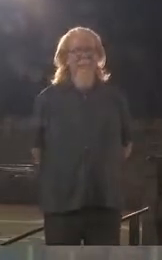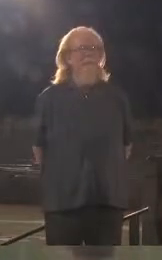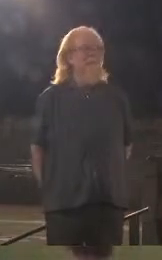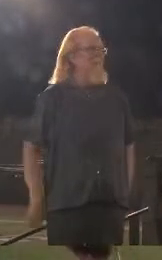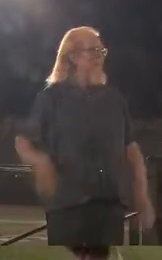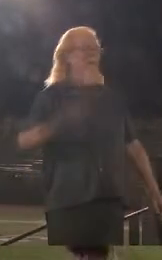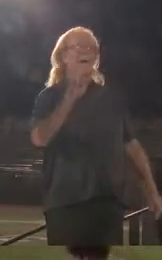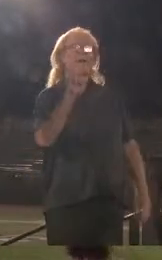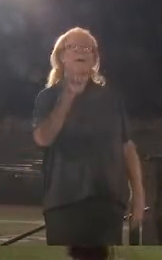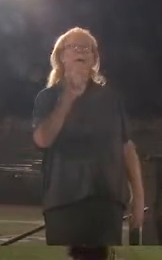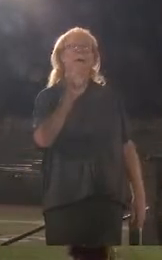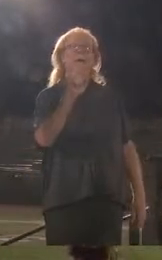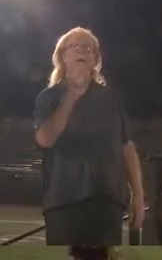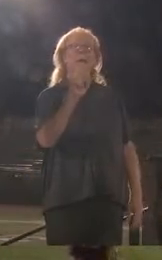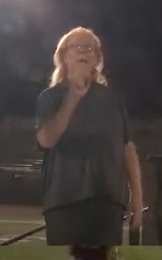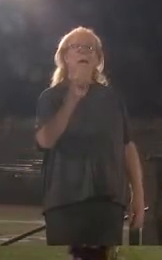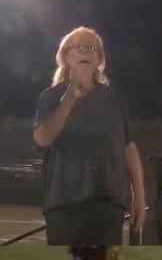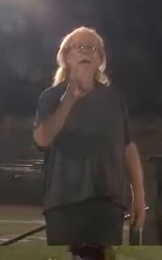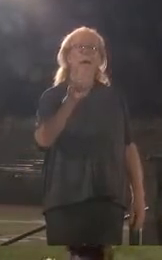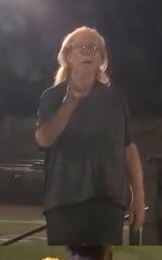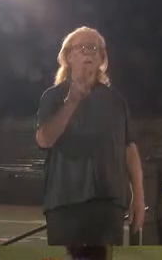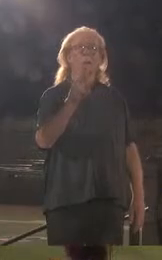Nalania Wilson, please step forward.